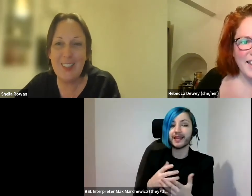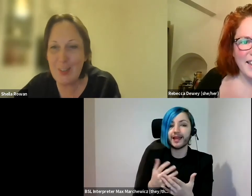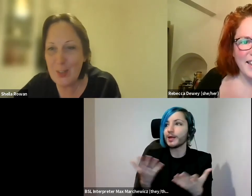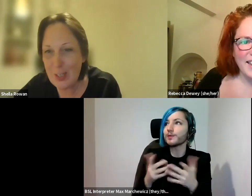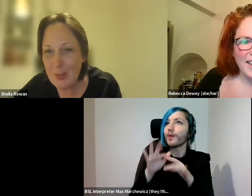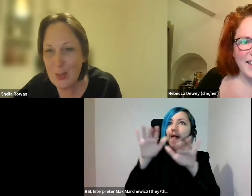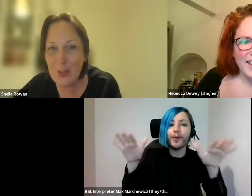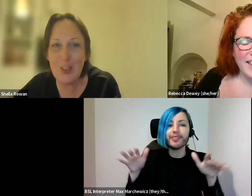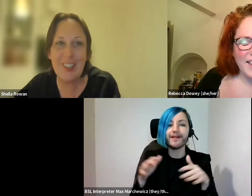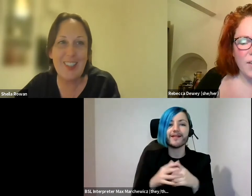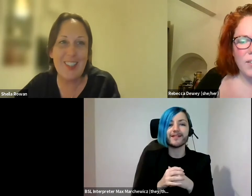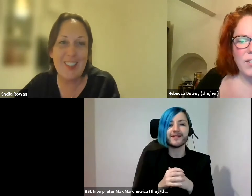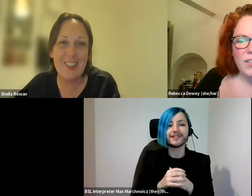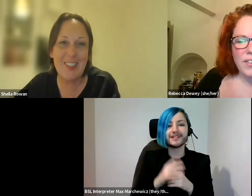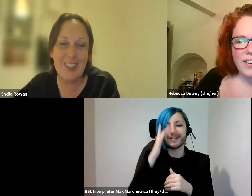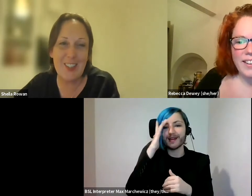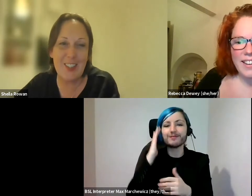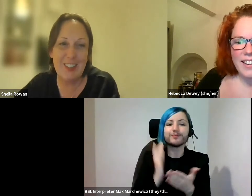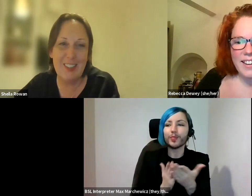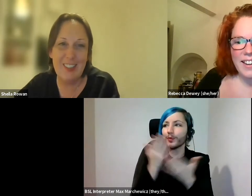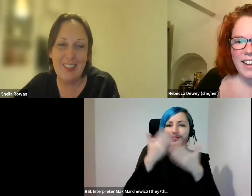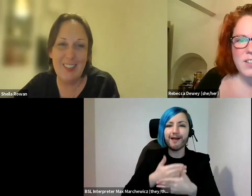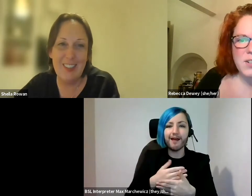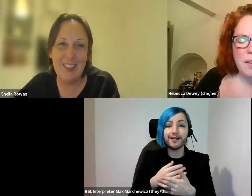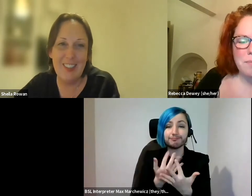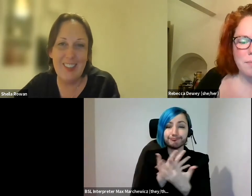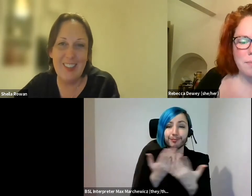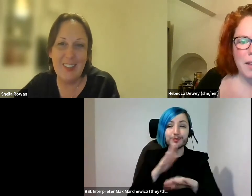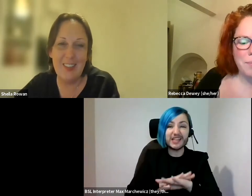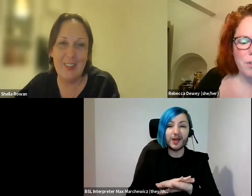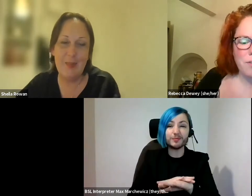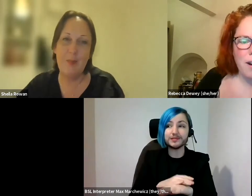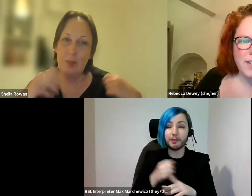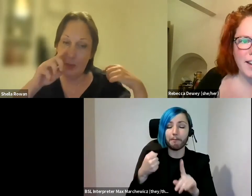night several times during this lecture. Do you think